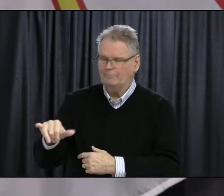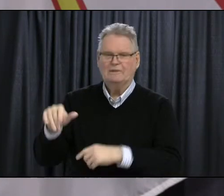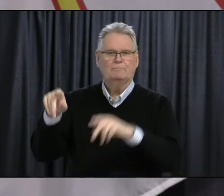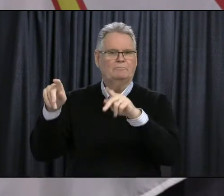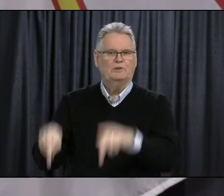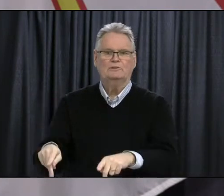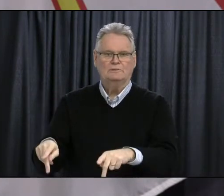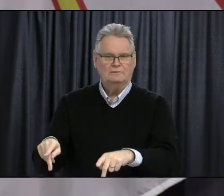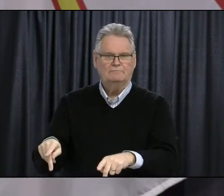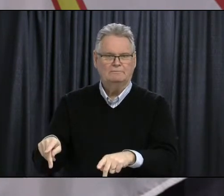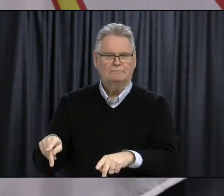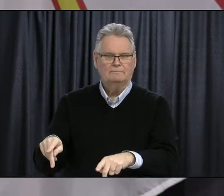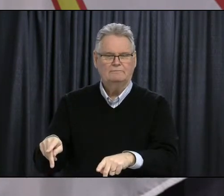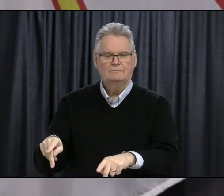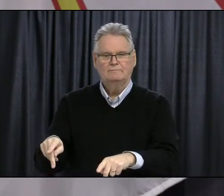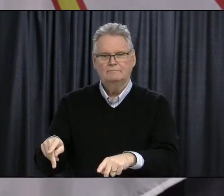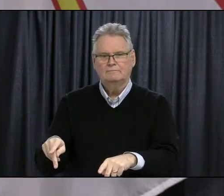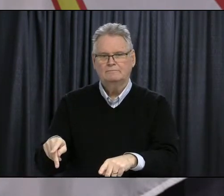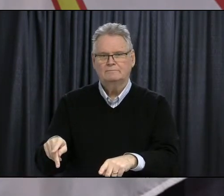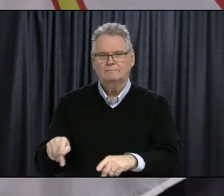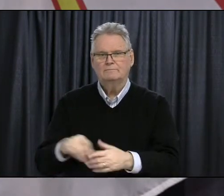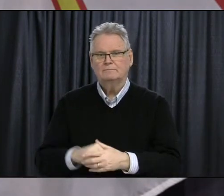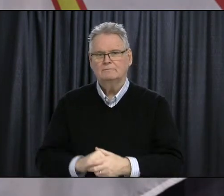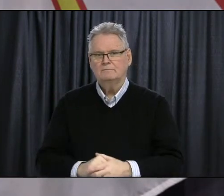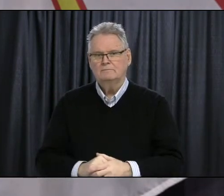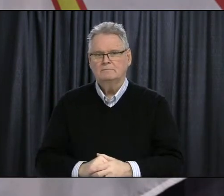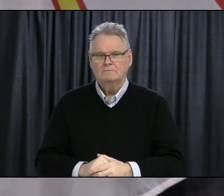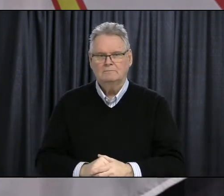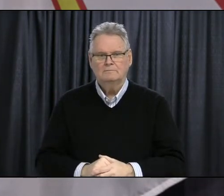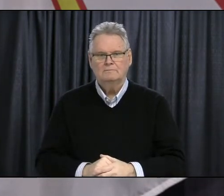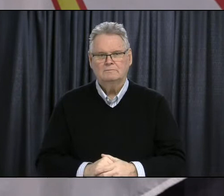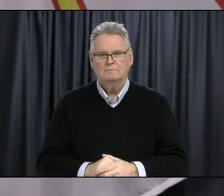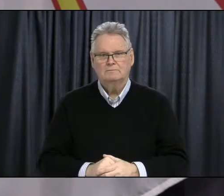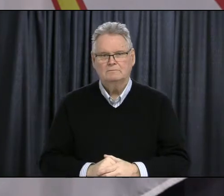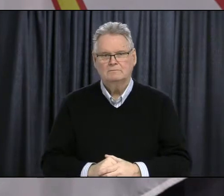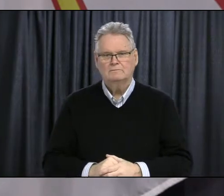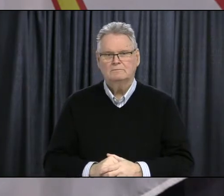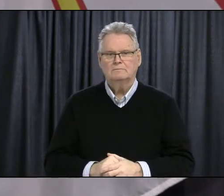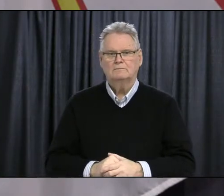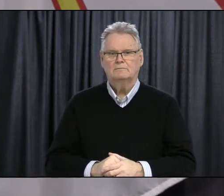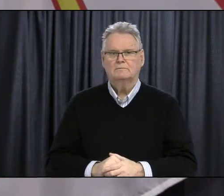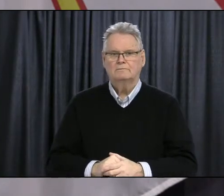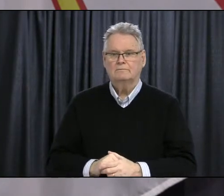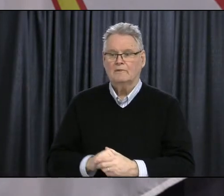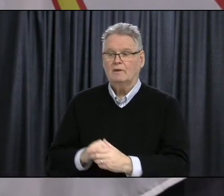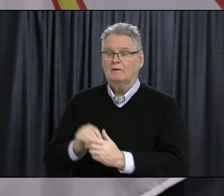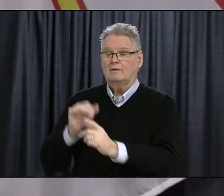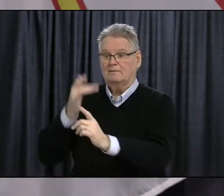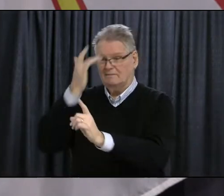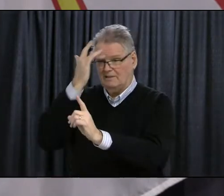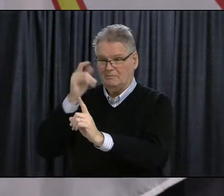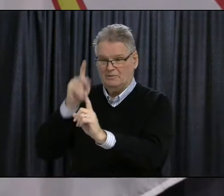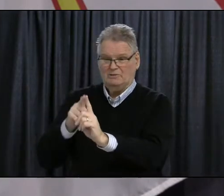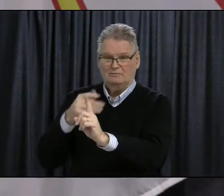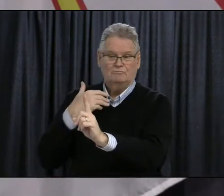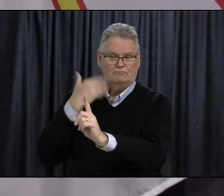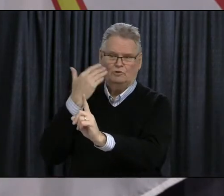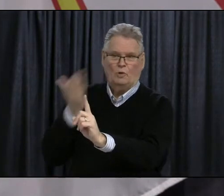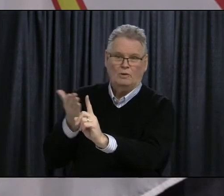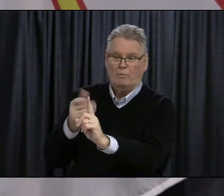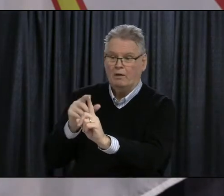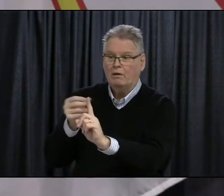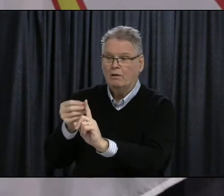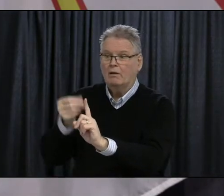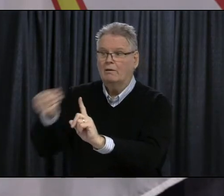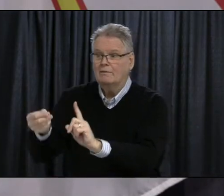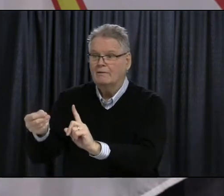the link that we can't ascertain is how that person got sick. The other people,